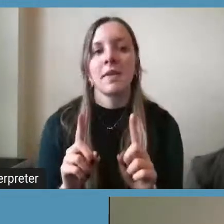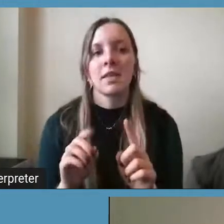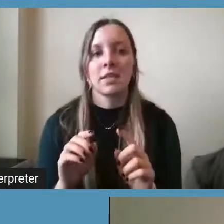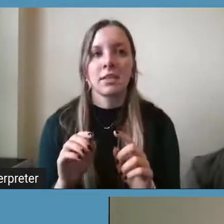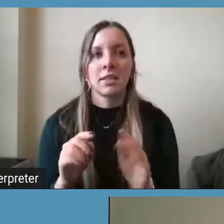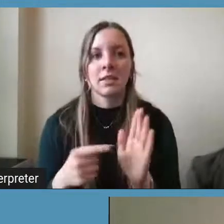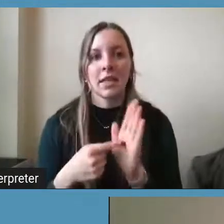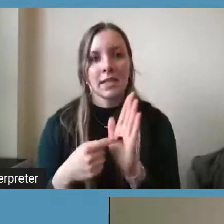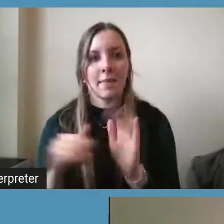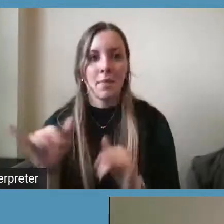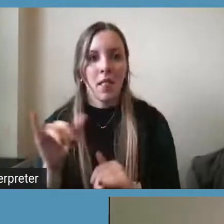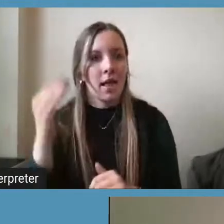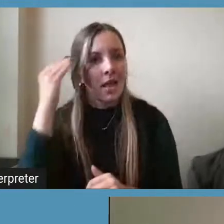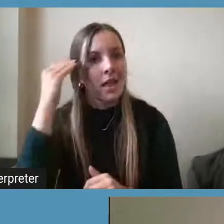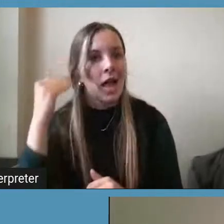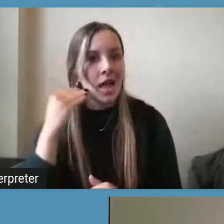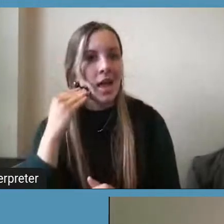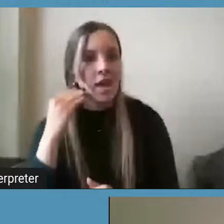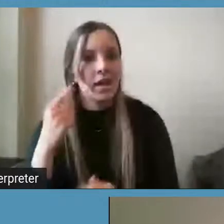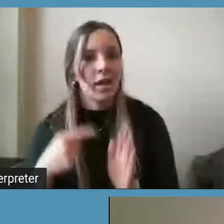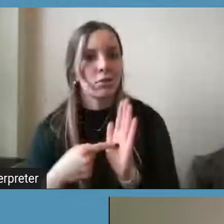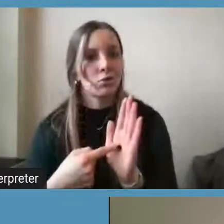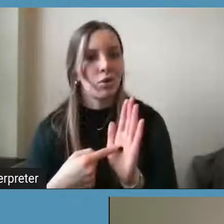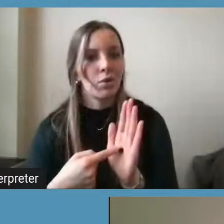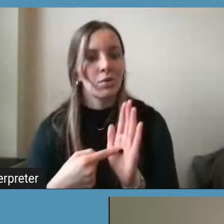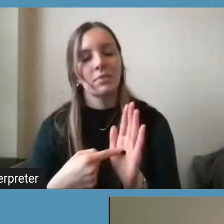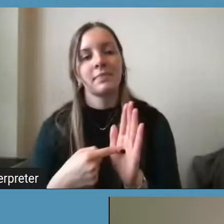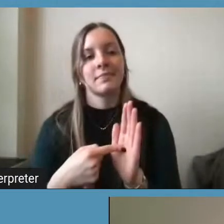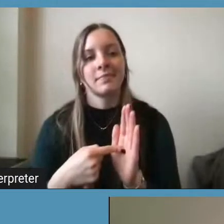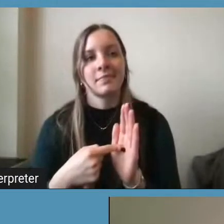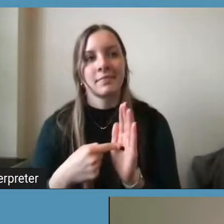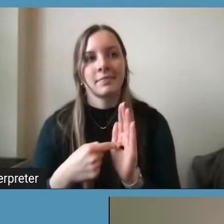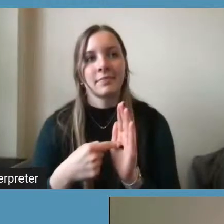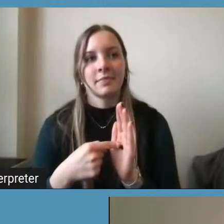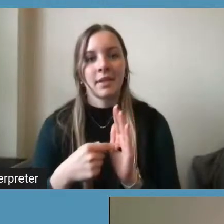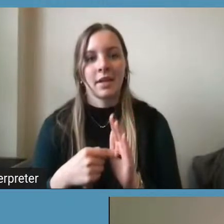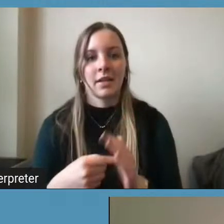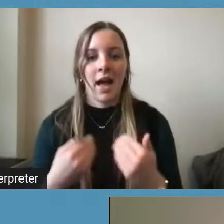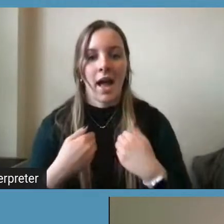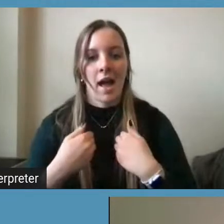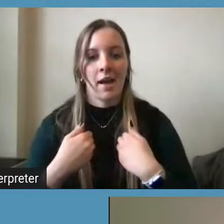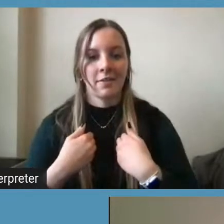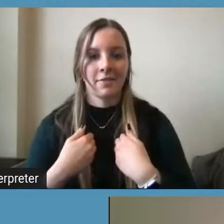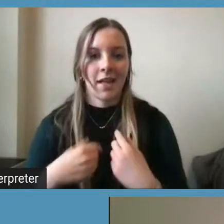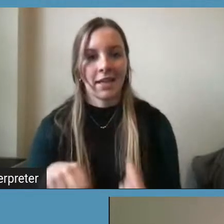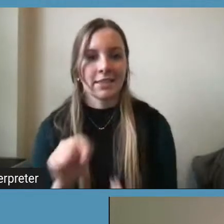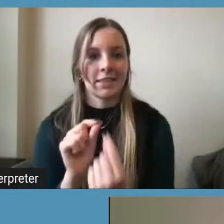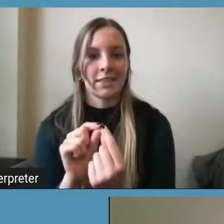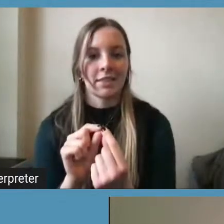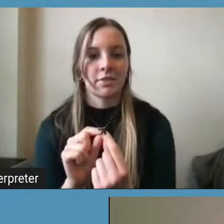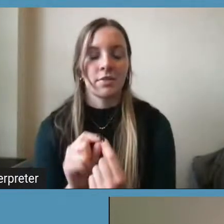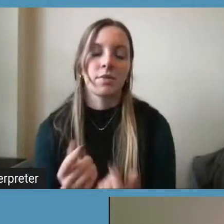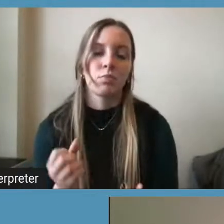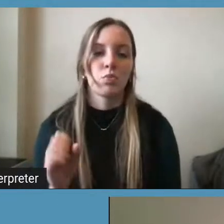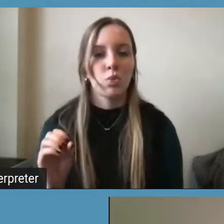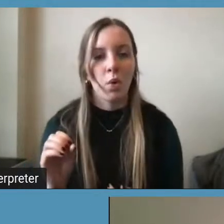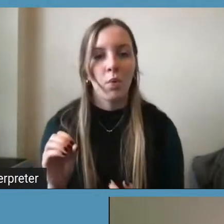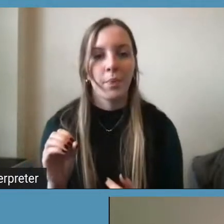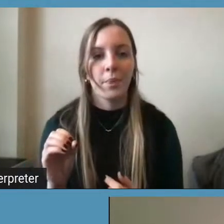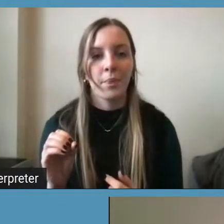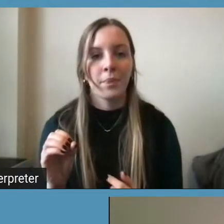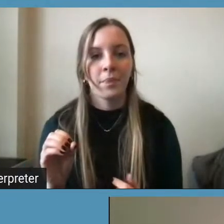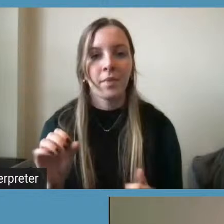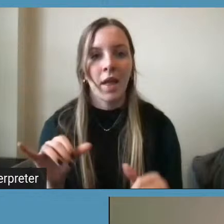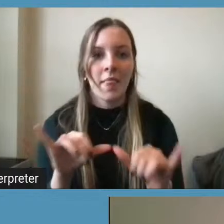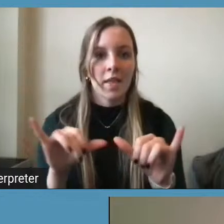get around it and I'm going to have all the detail that I need. So size is one factor, but the needed resolution,